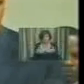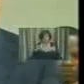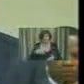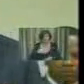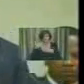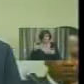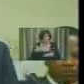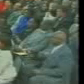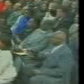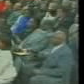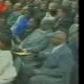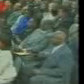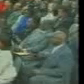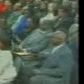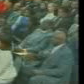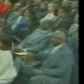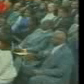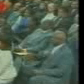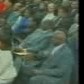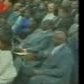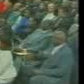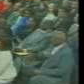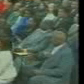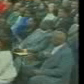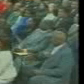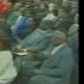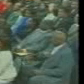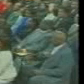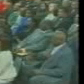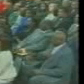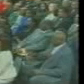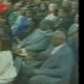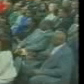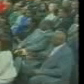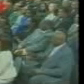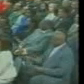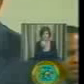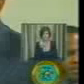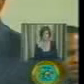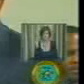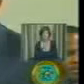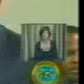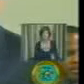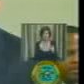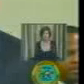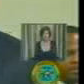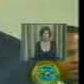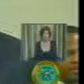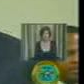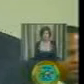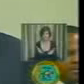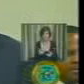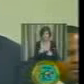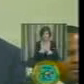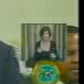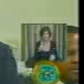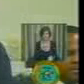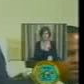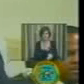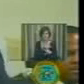of. And here are some more of the items he pinpointed in the State of the Territory address. President Obama and the Congress are moving forward